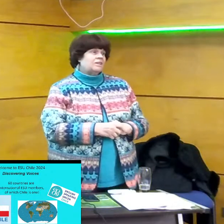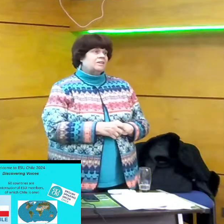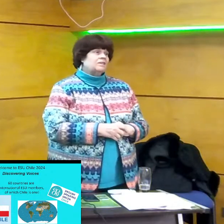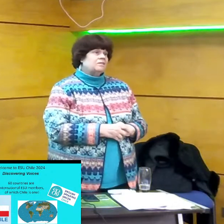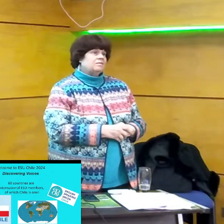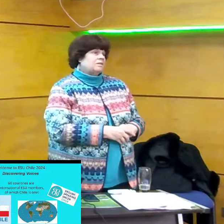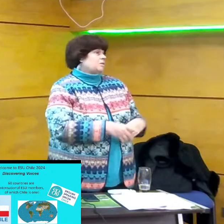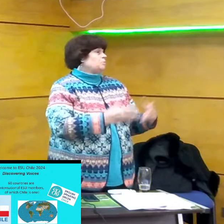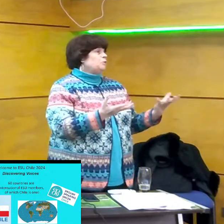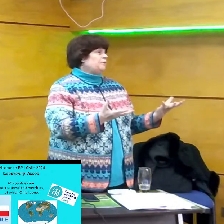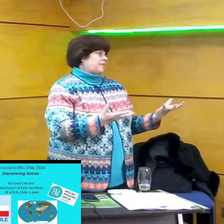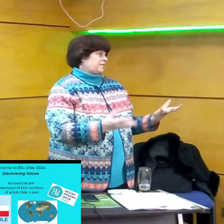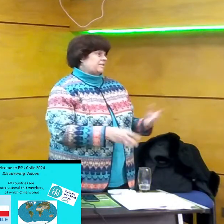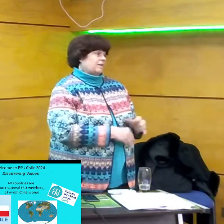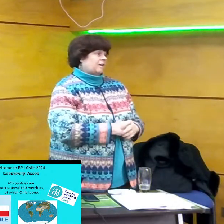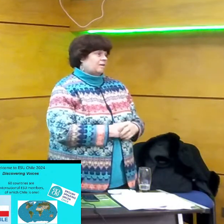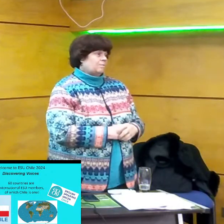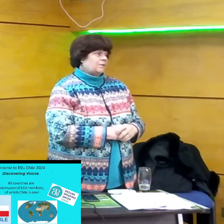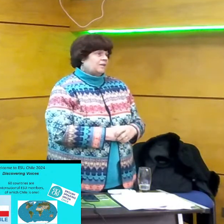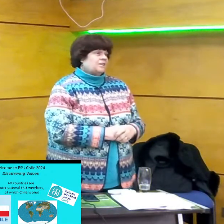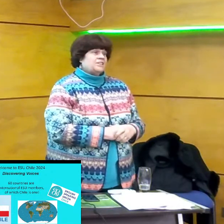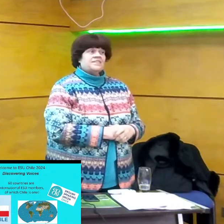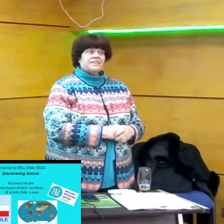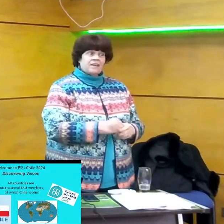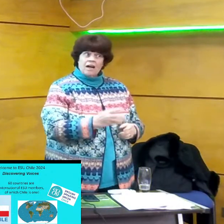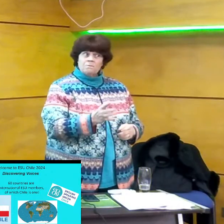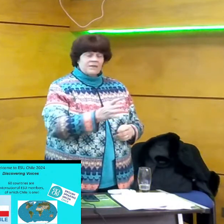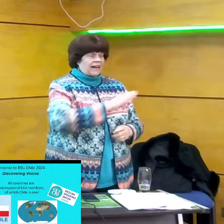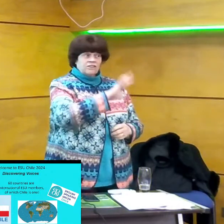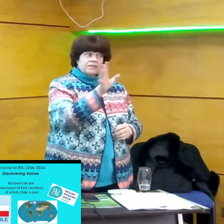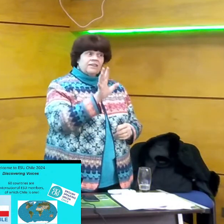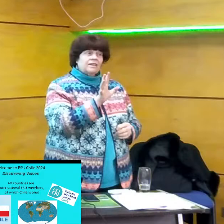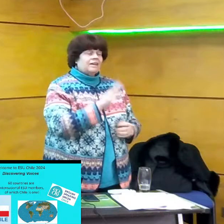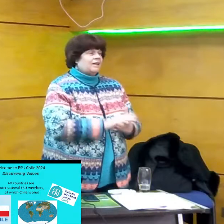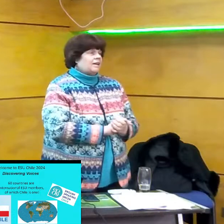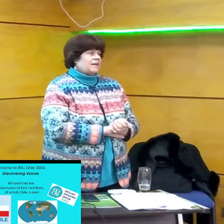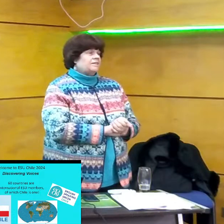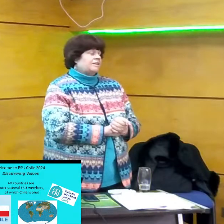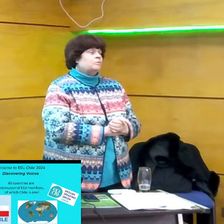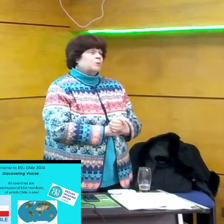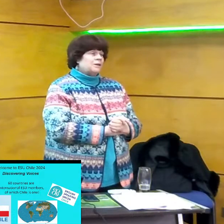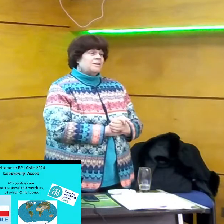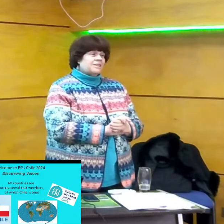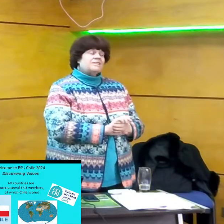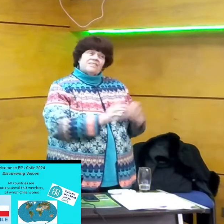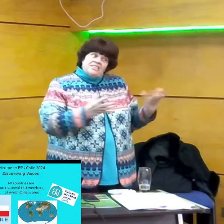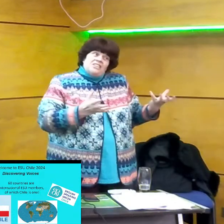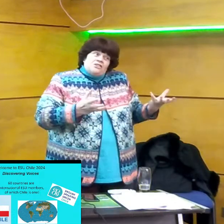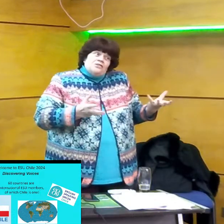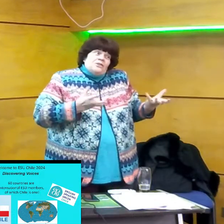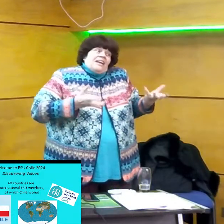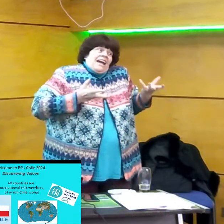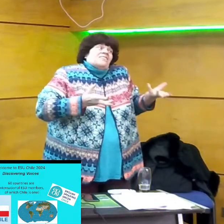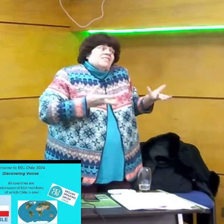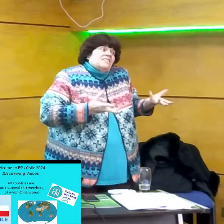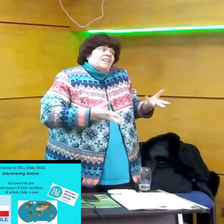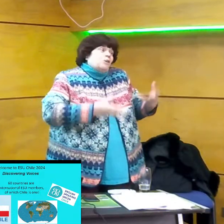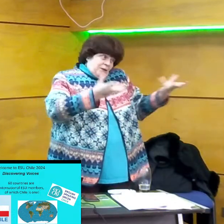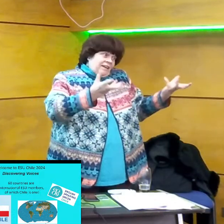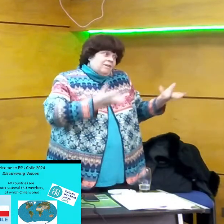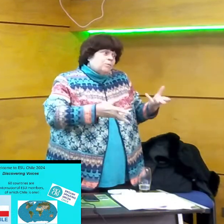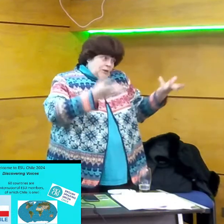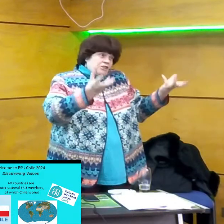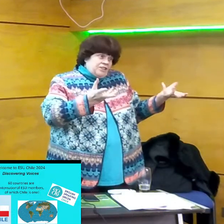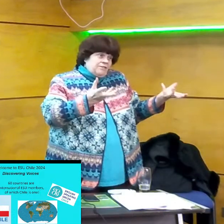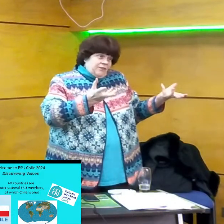watch movies. The sitcoms, actually, it's one of the things as teachers you can actually say,